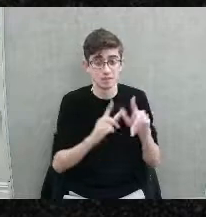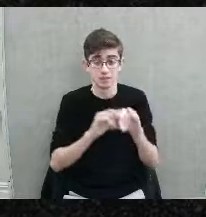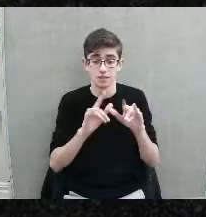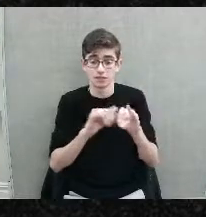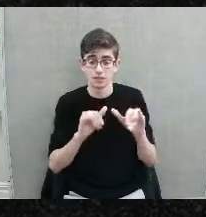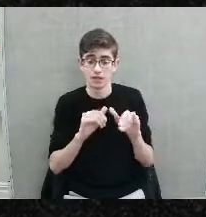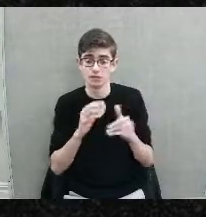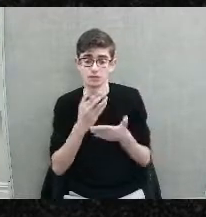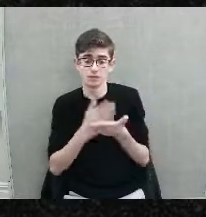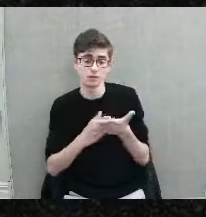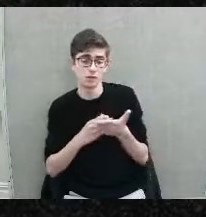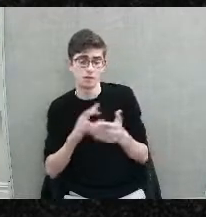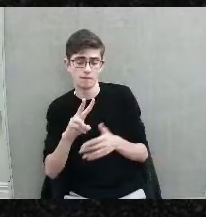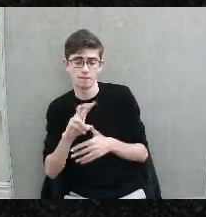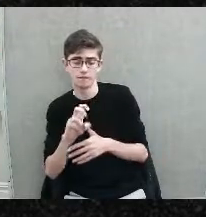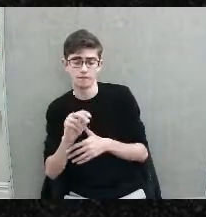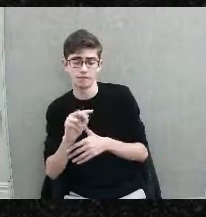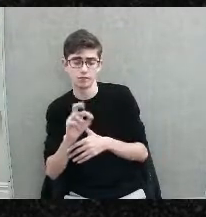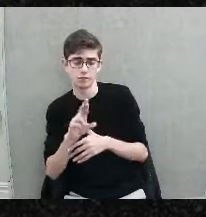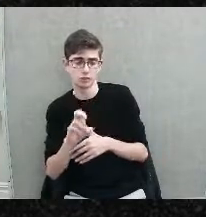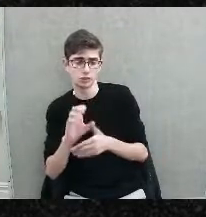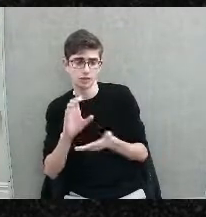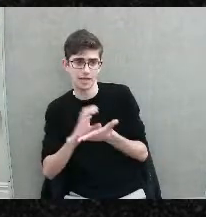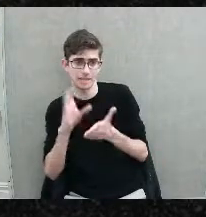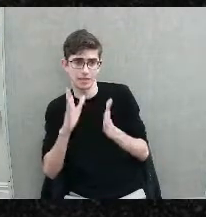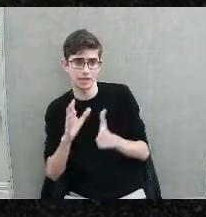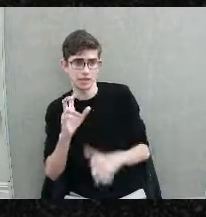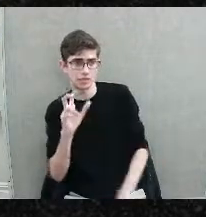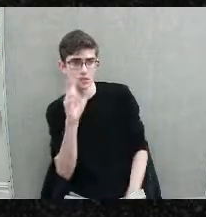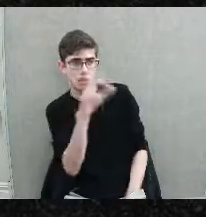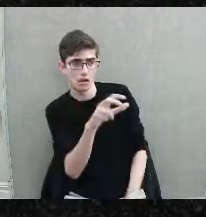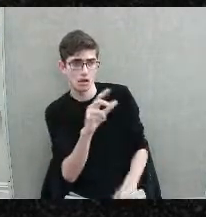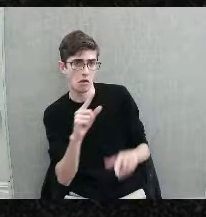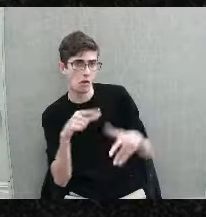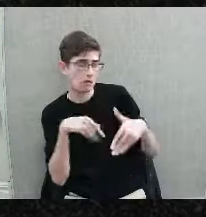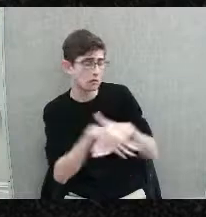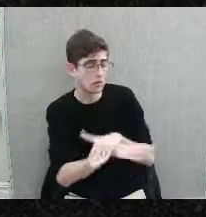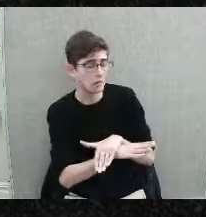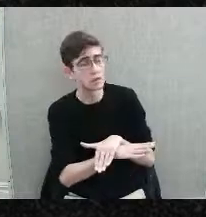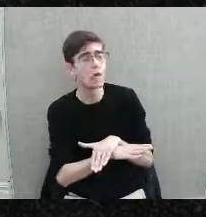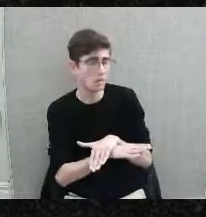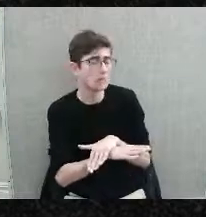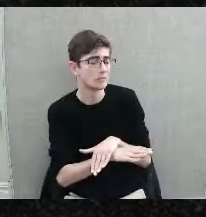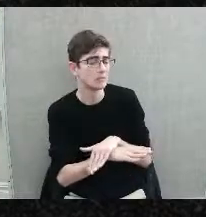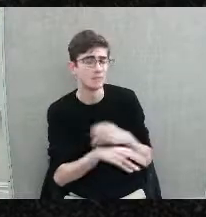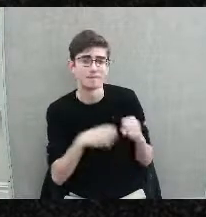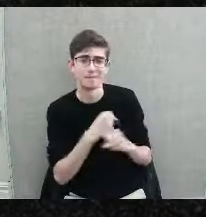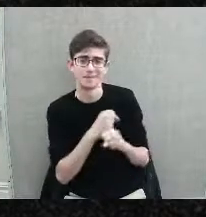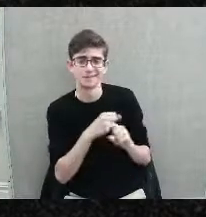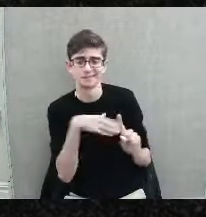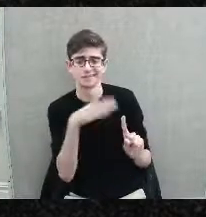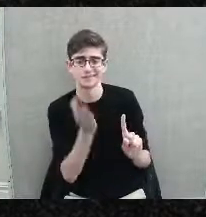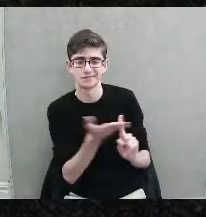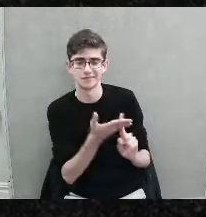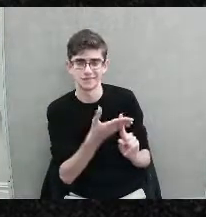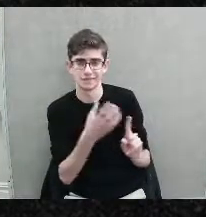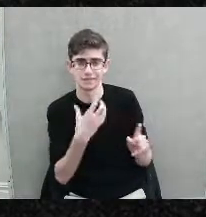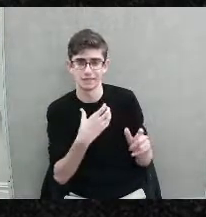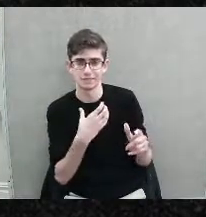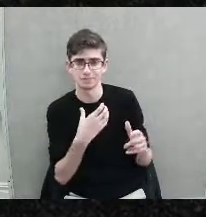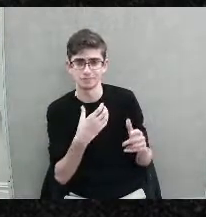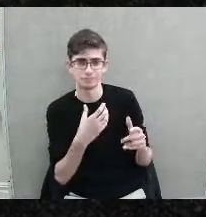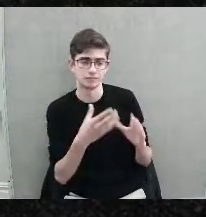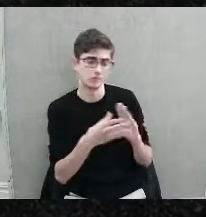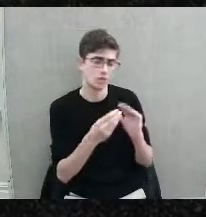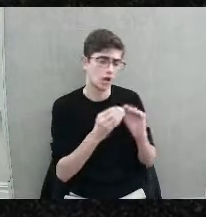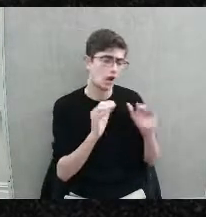capitalists to come in and make, in some places, very convincing claims for the need for privatization, so things